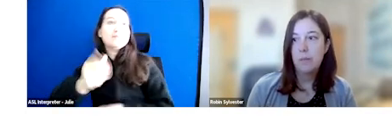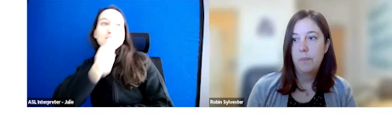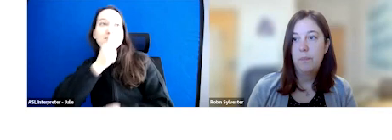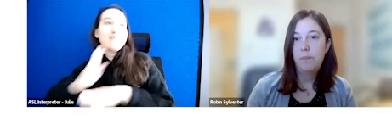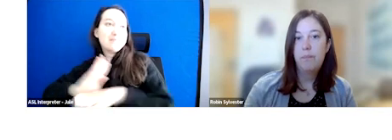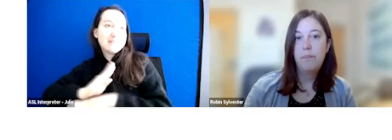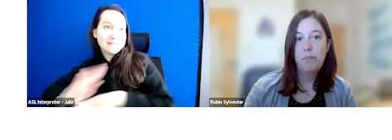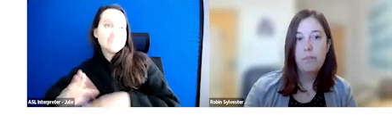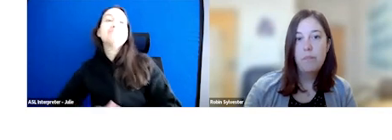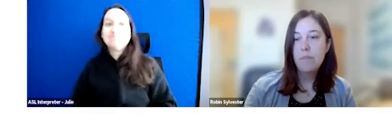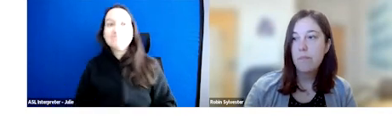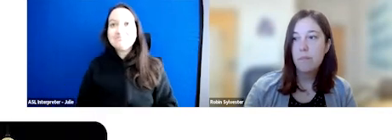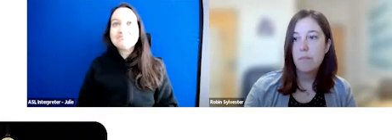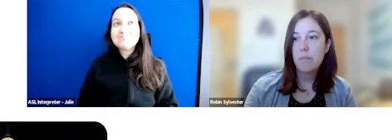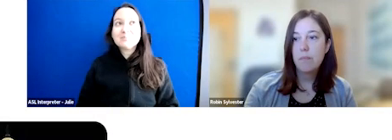sources.